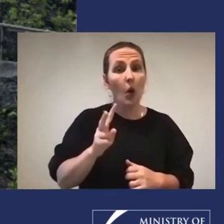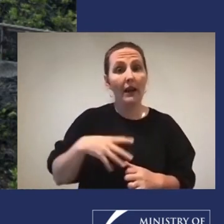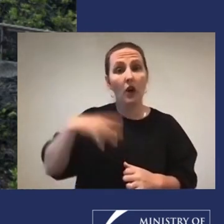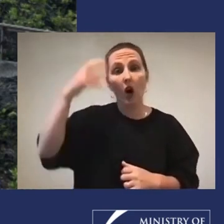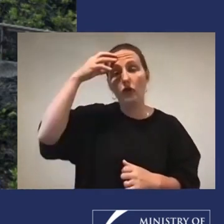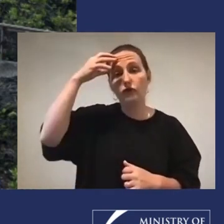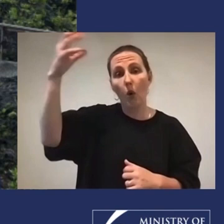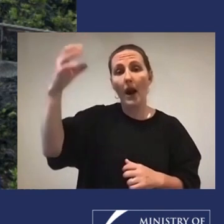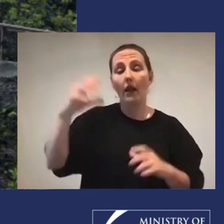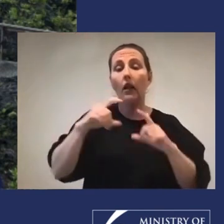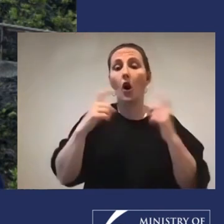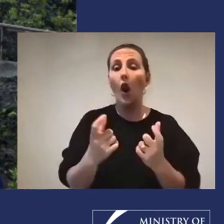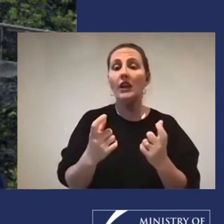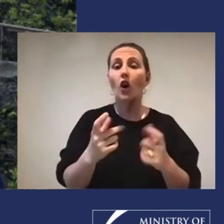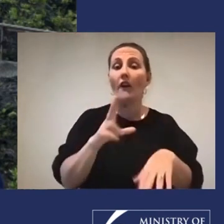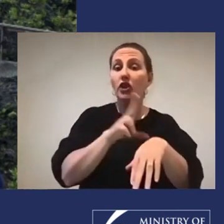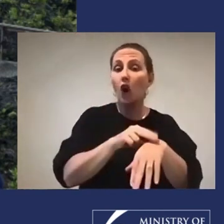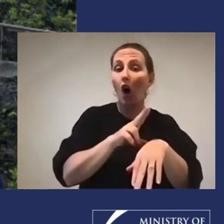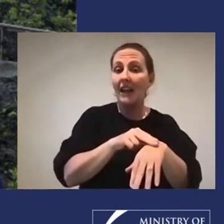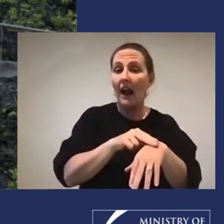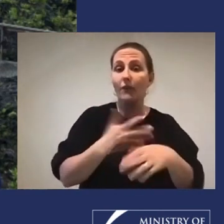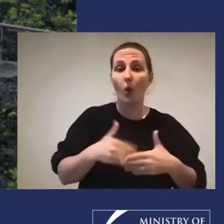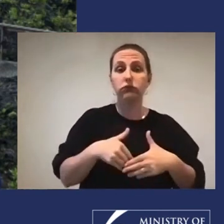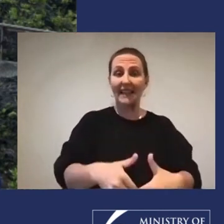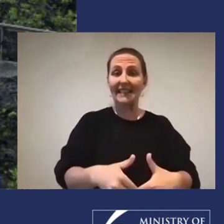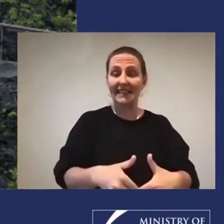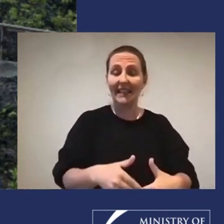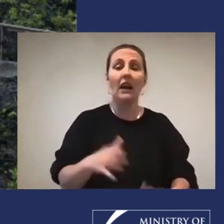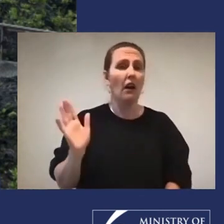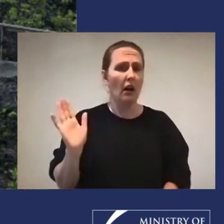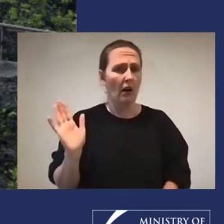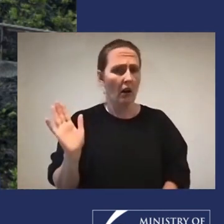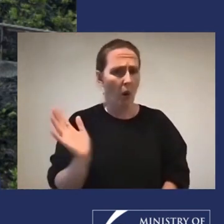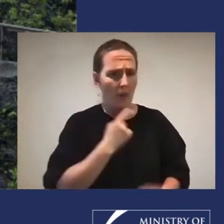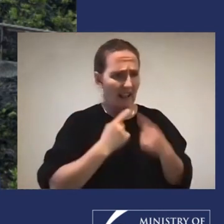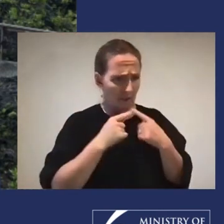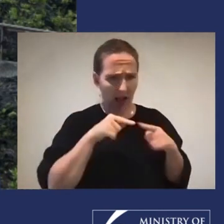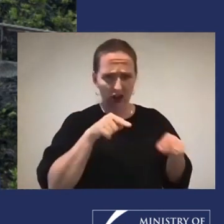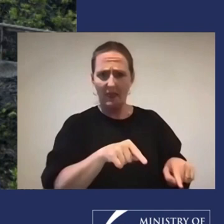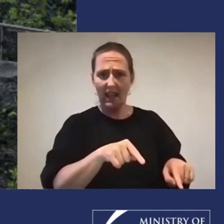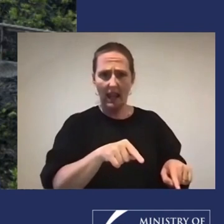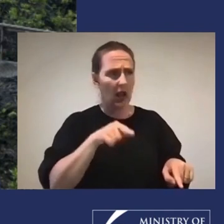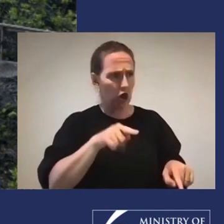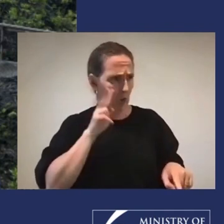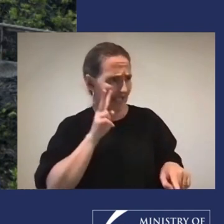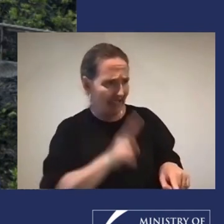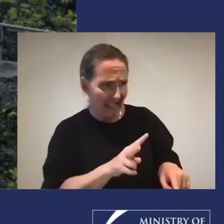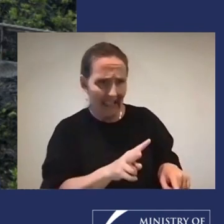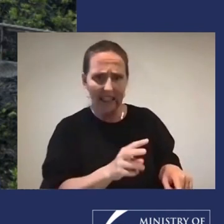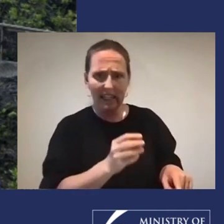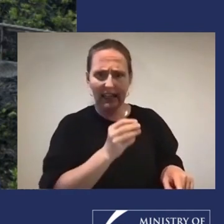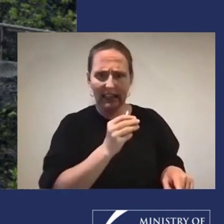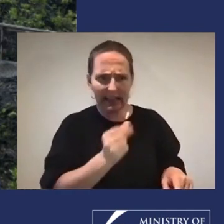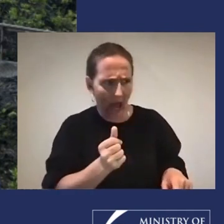Gynaecologists and all the information that they have in there, it basically, right in front of your eyes, you see, you know, someone who's